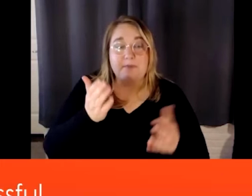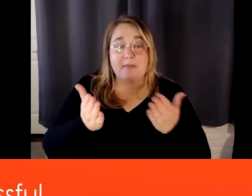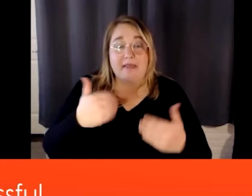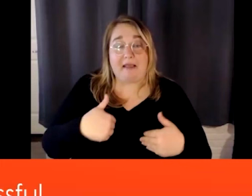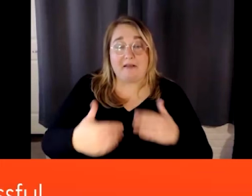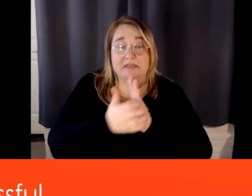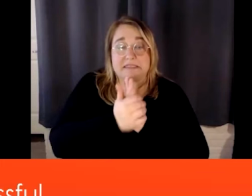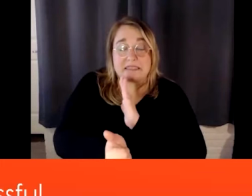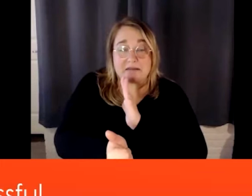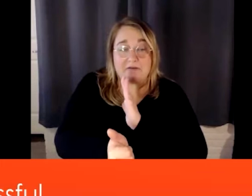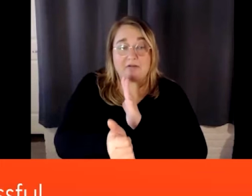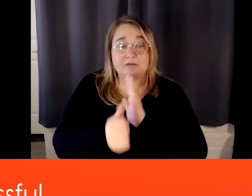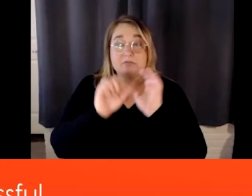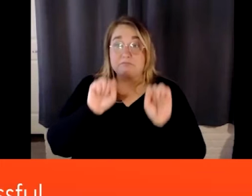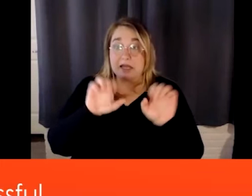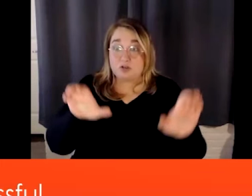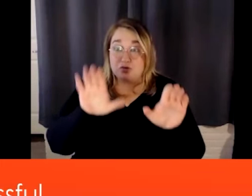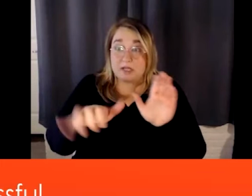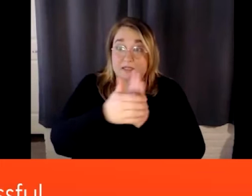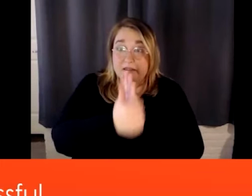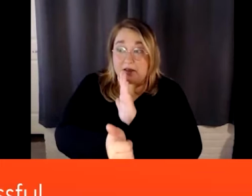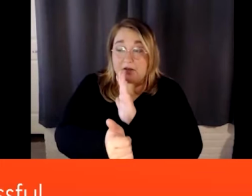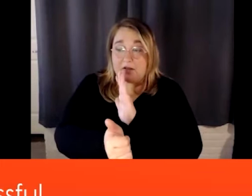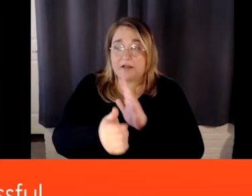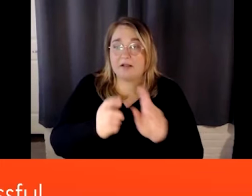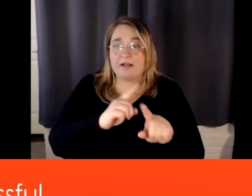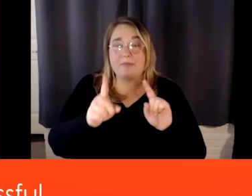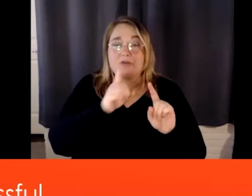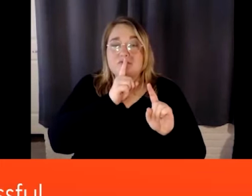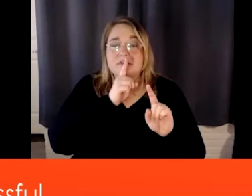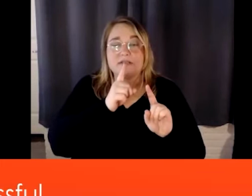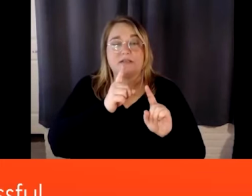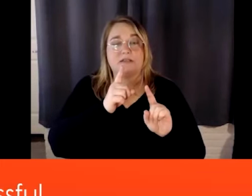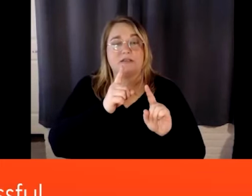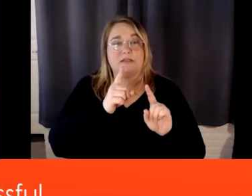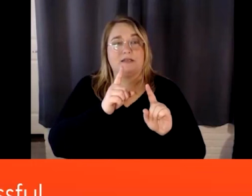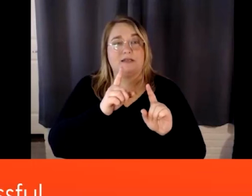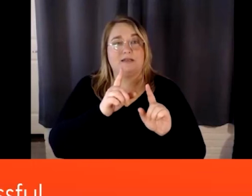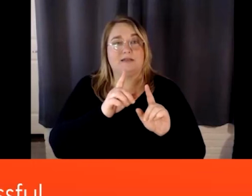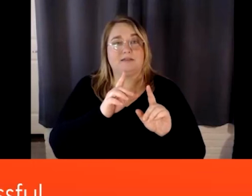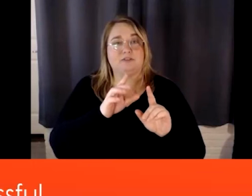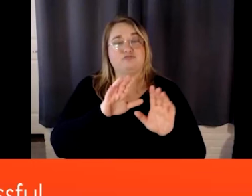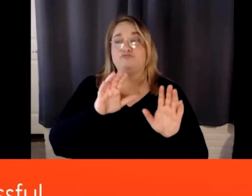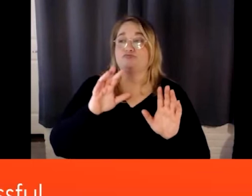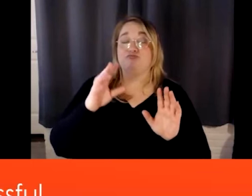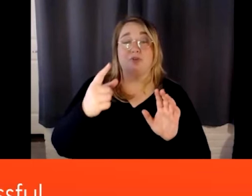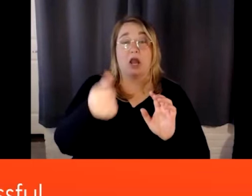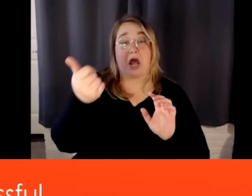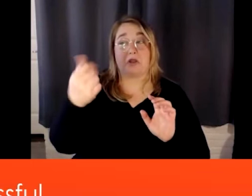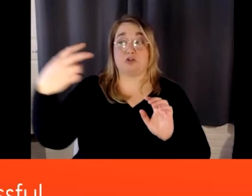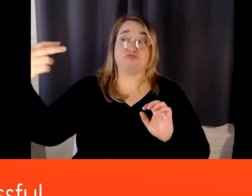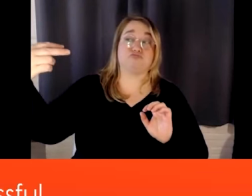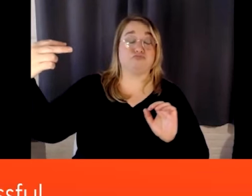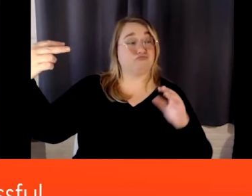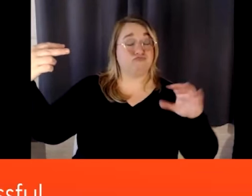actually do the skill, but to do it in front of somebody else or to take a